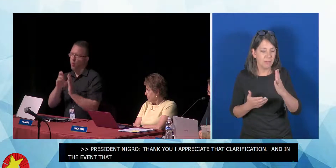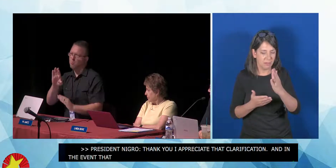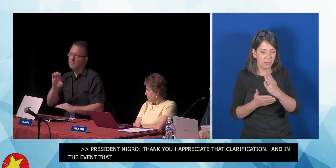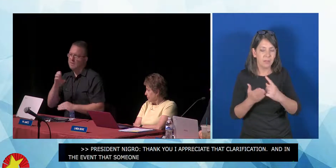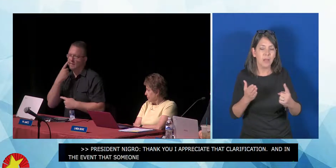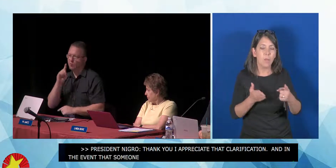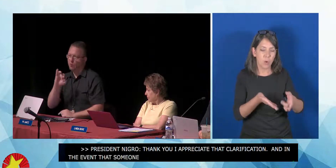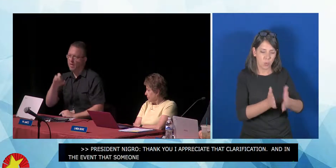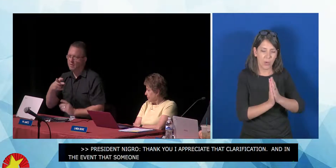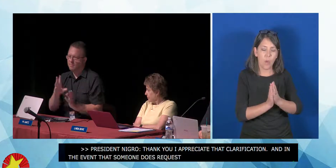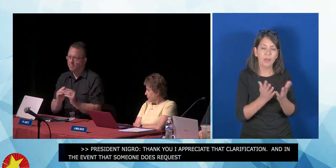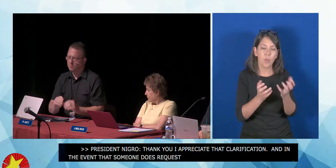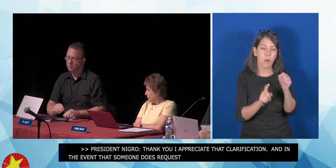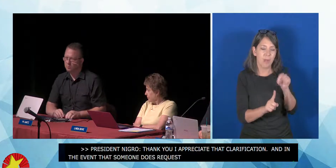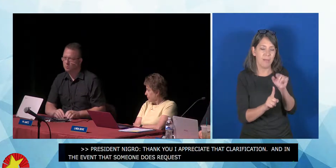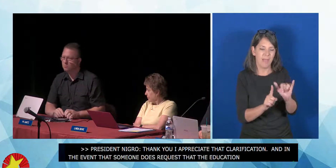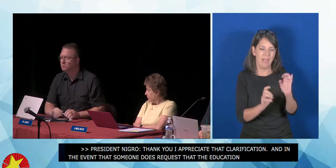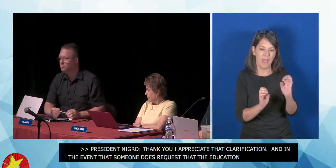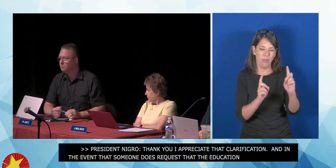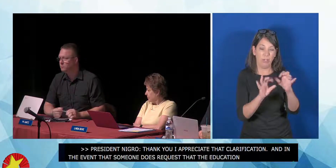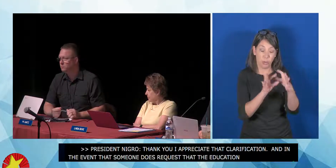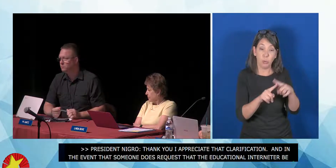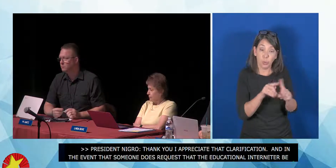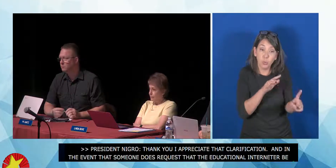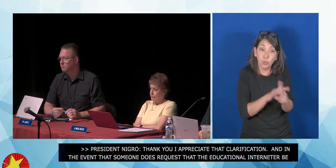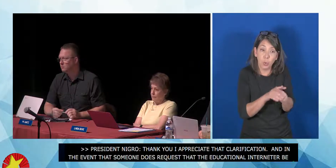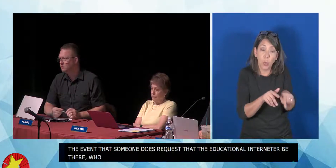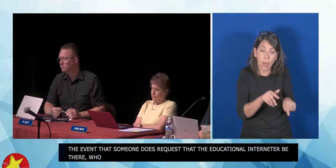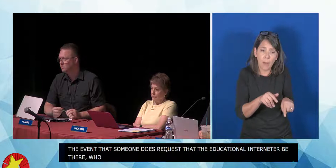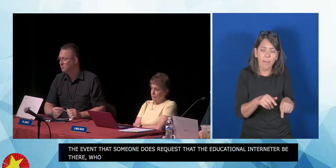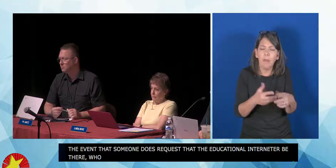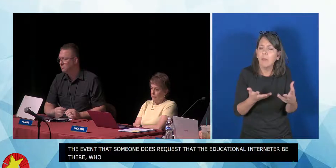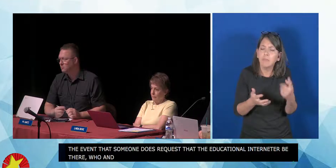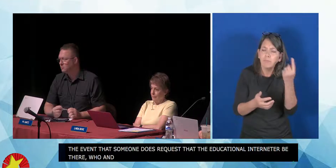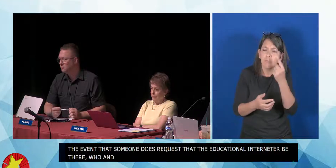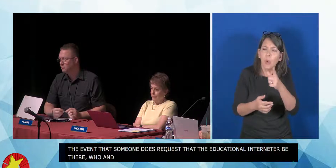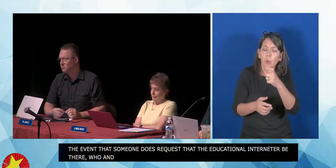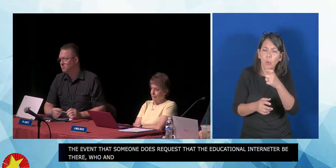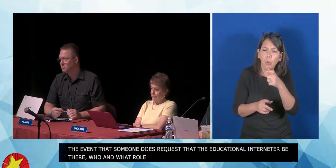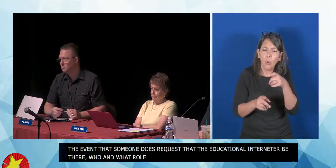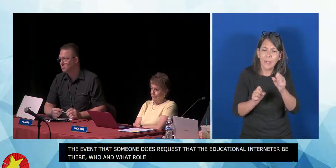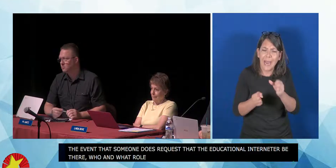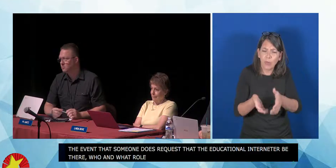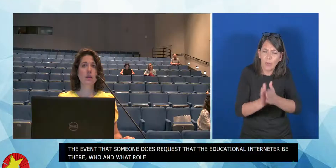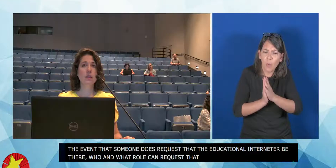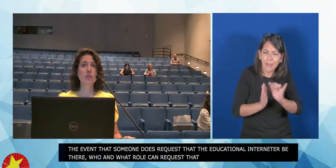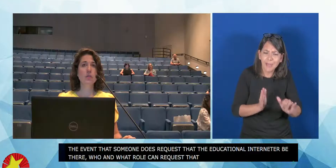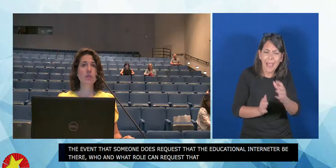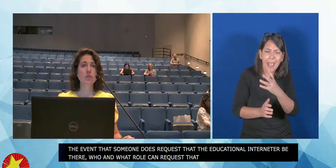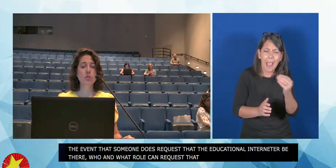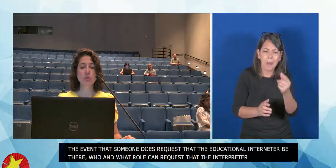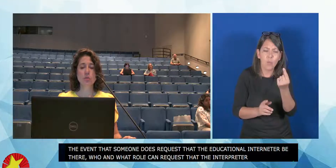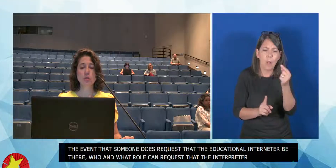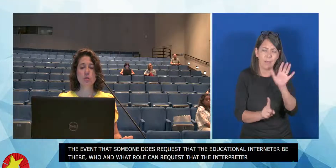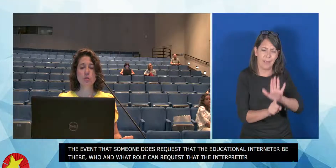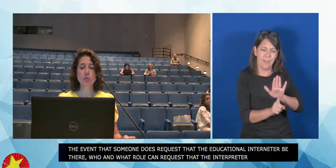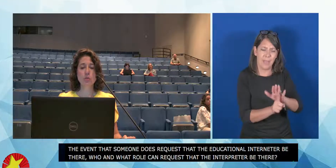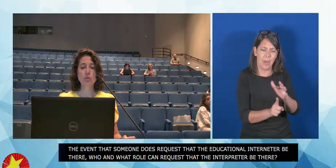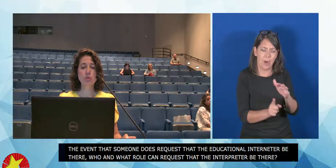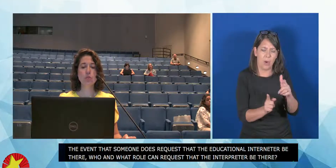educational interpreter be there, who and what roles can request that the interpreter be there? Excuse me, what is their role in the meeting as